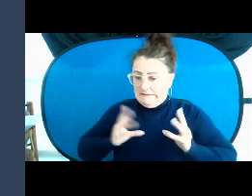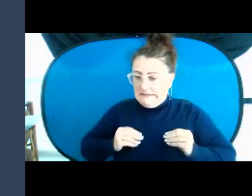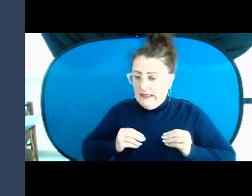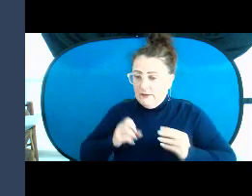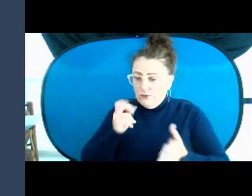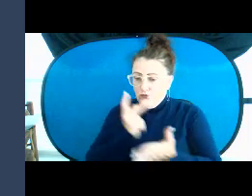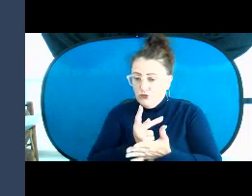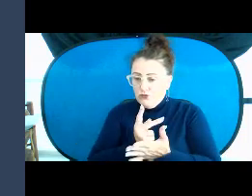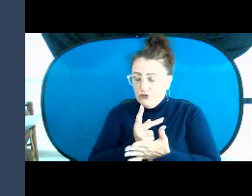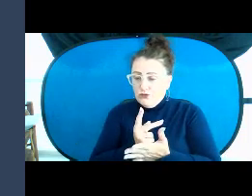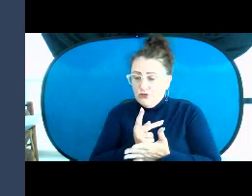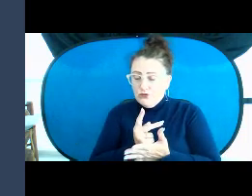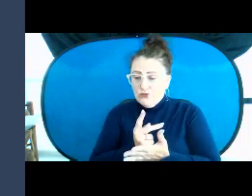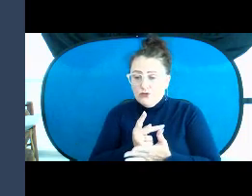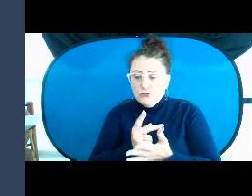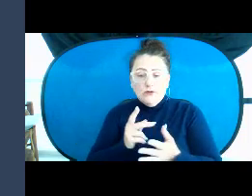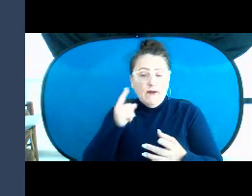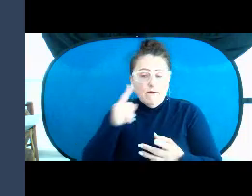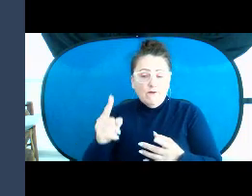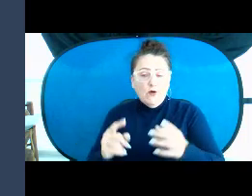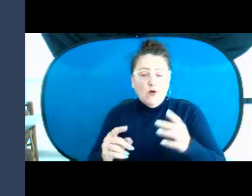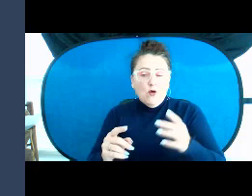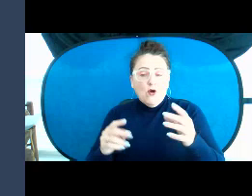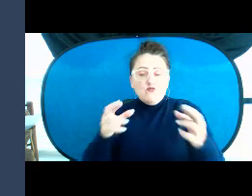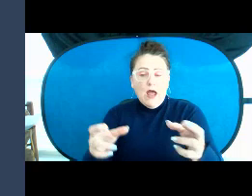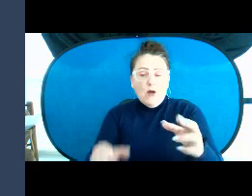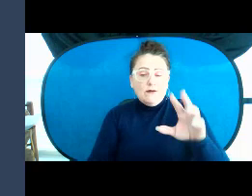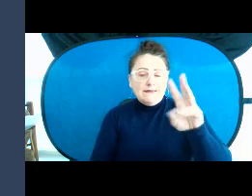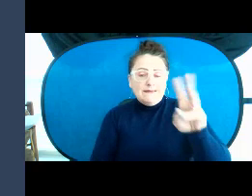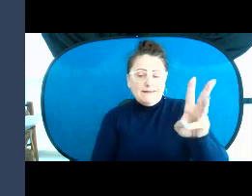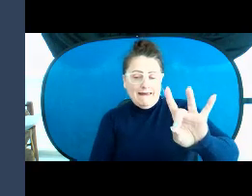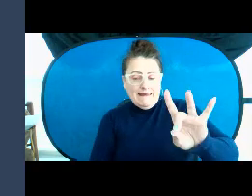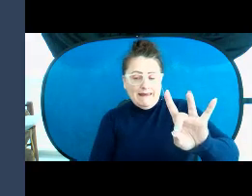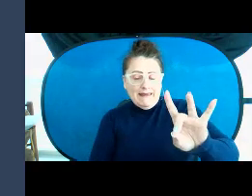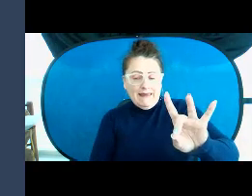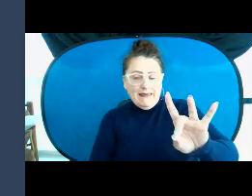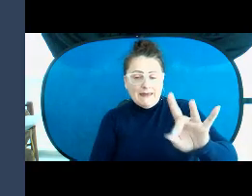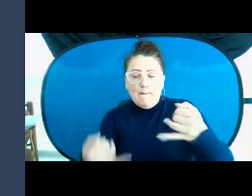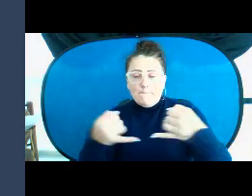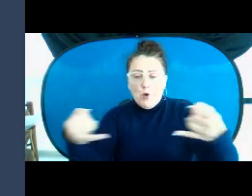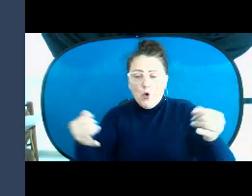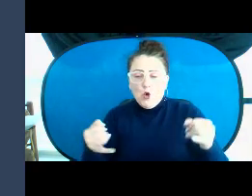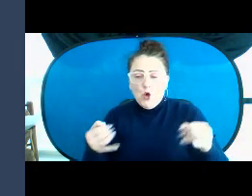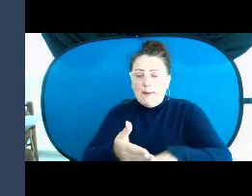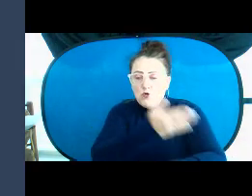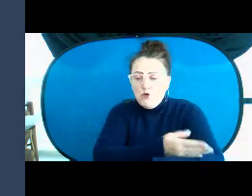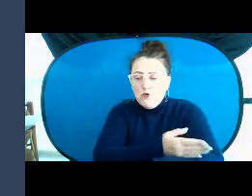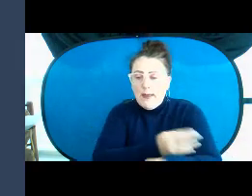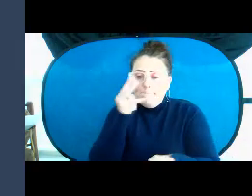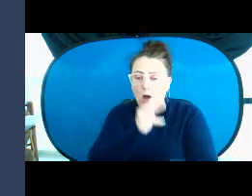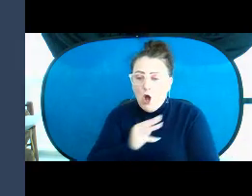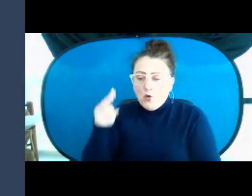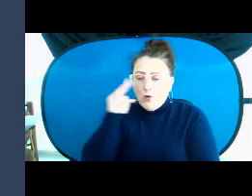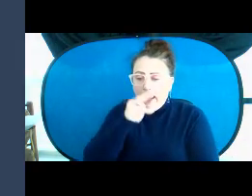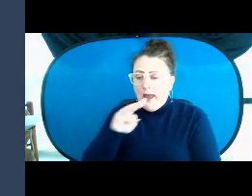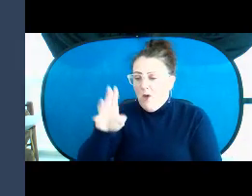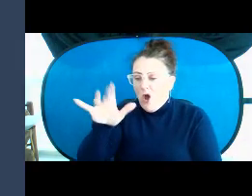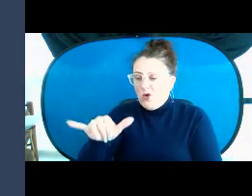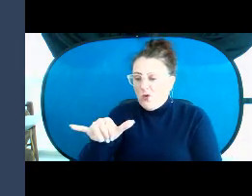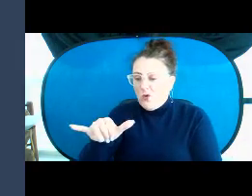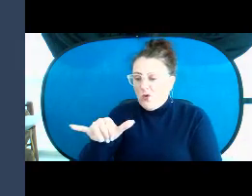future consideration of funding for the Scenic Route 68 Corridor Improvements Project in Monterey County. Caltrans adopted